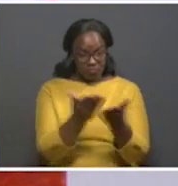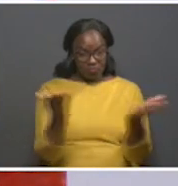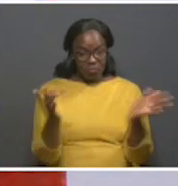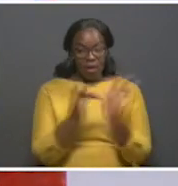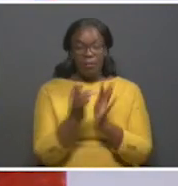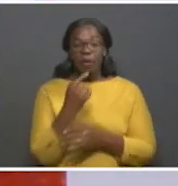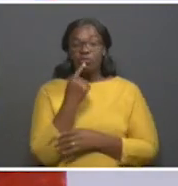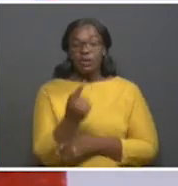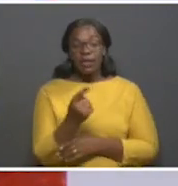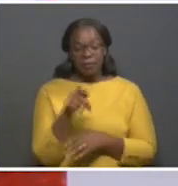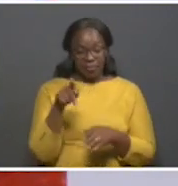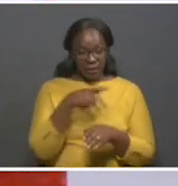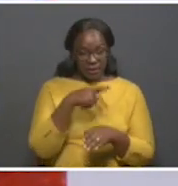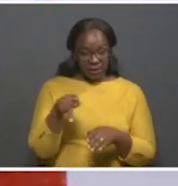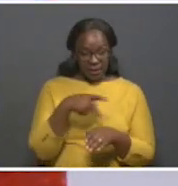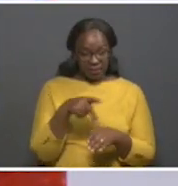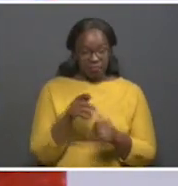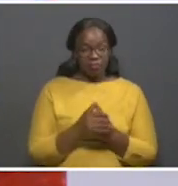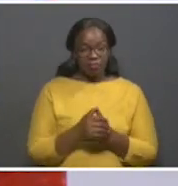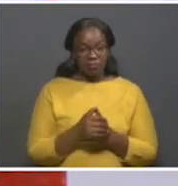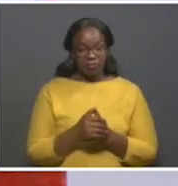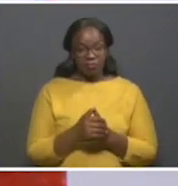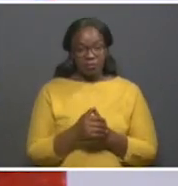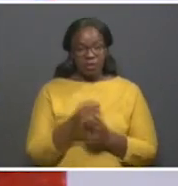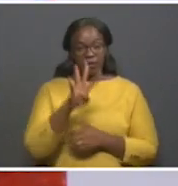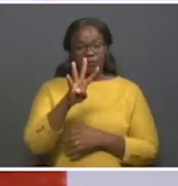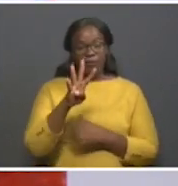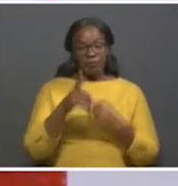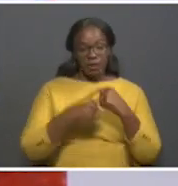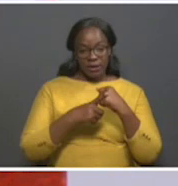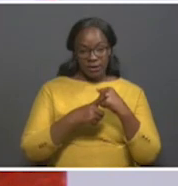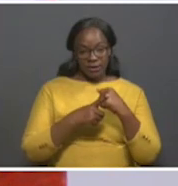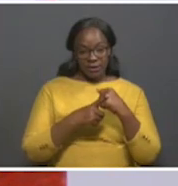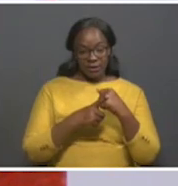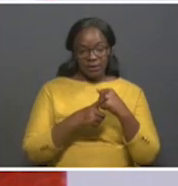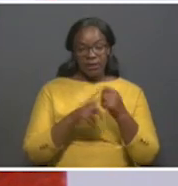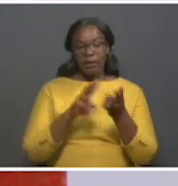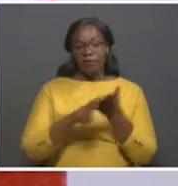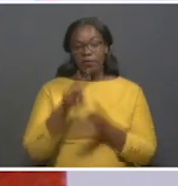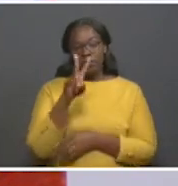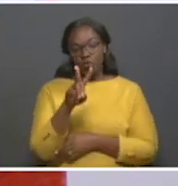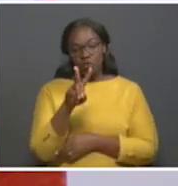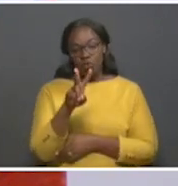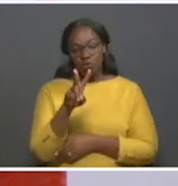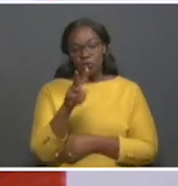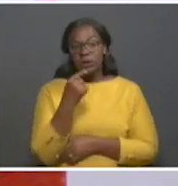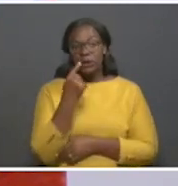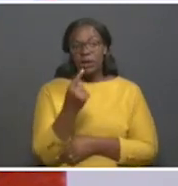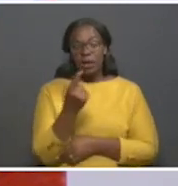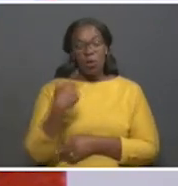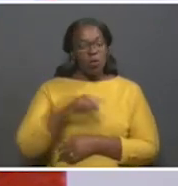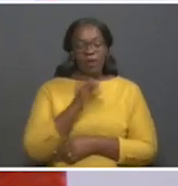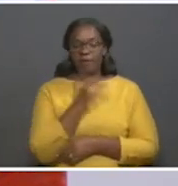Psalm, the same Psalm of 46 and verses 2, the Bible says, therefore we will not